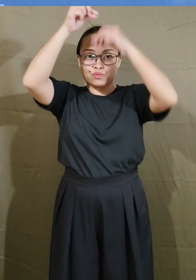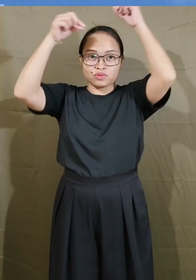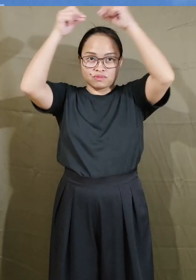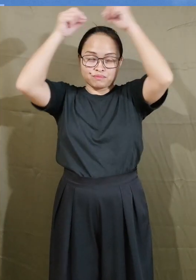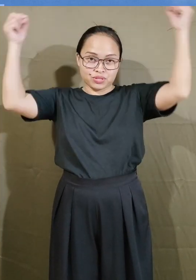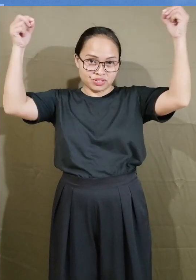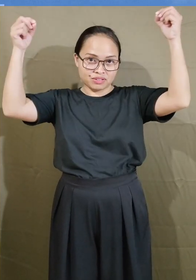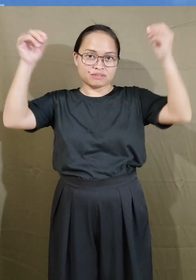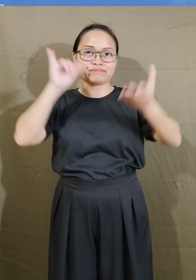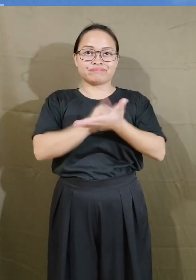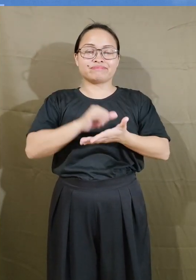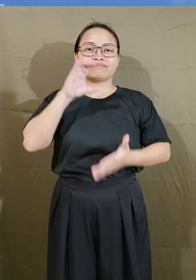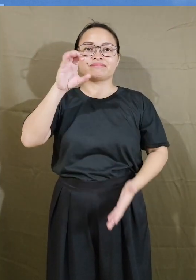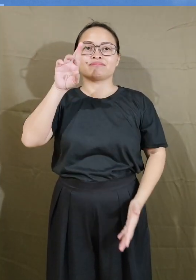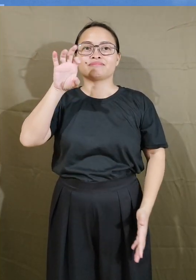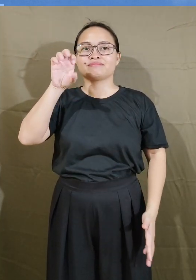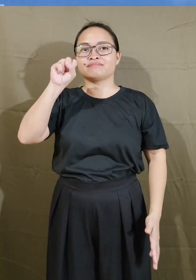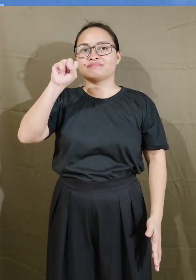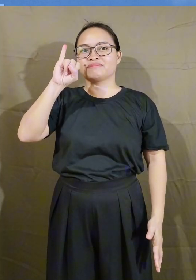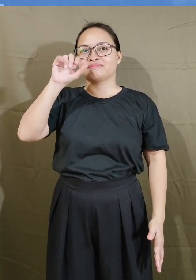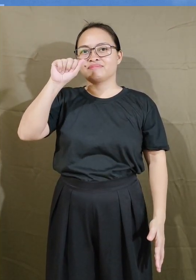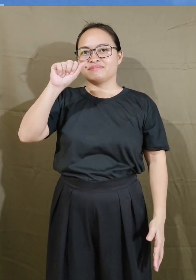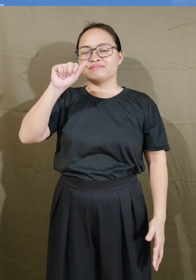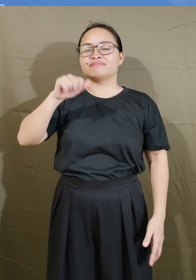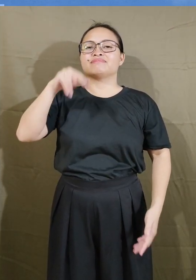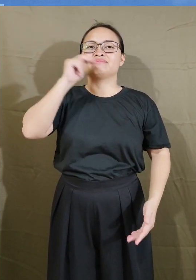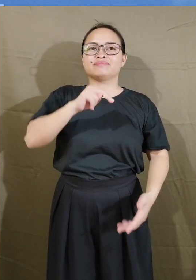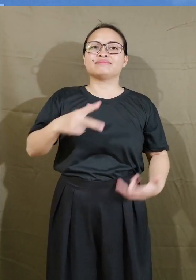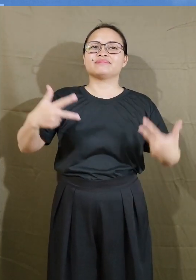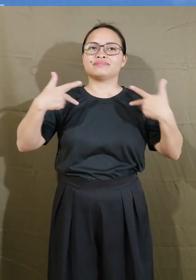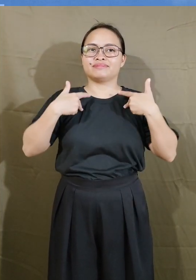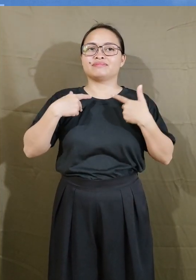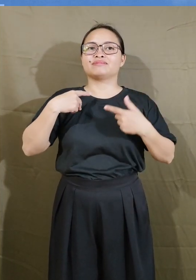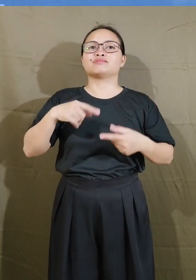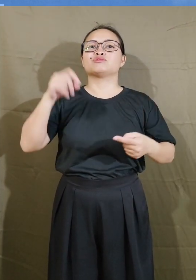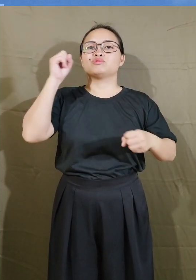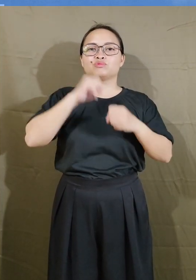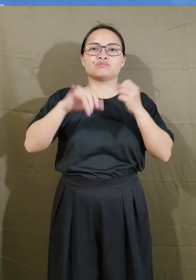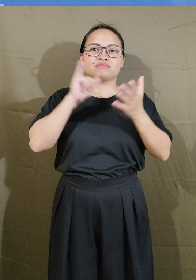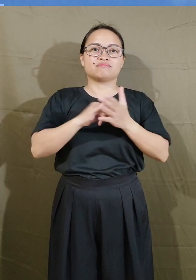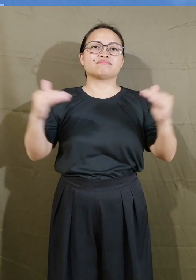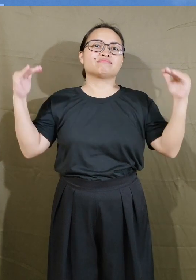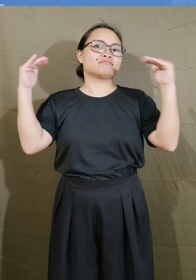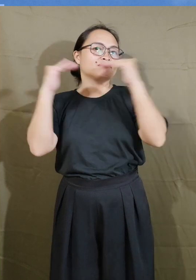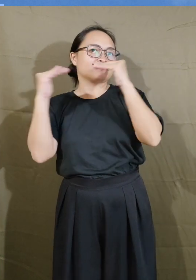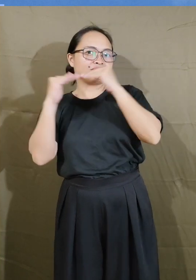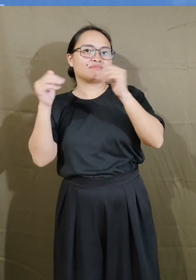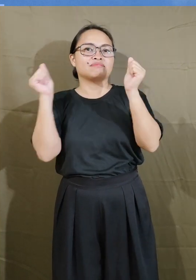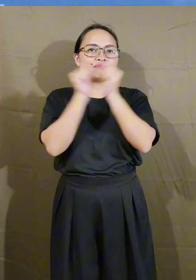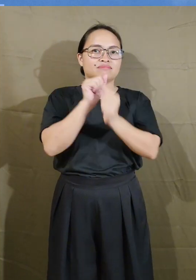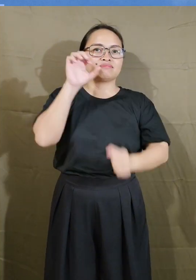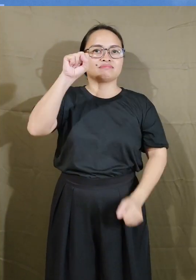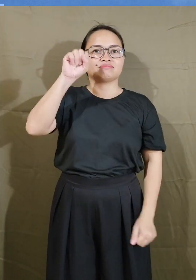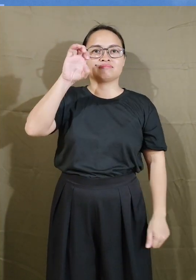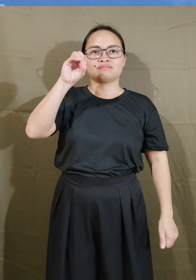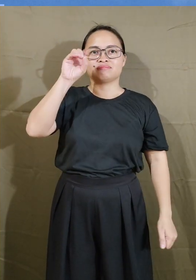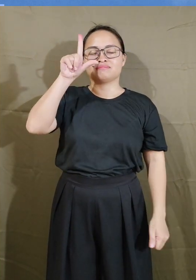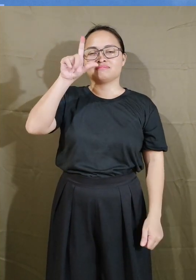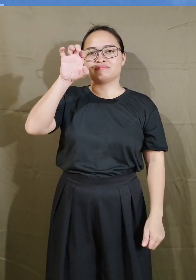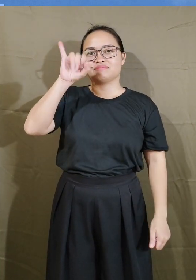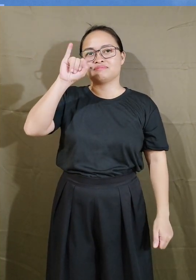11,212 ribbons that Crescia needs to have in order to have as many ribbons as Soleil has.